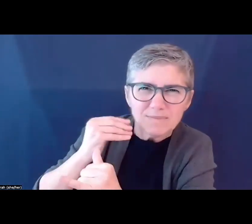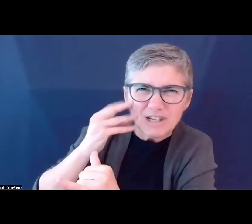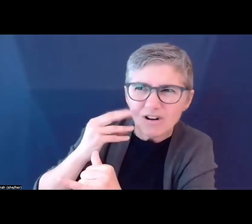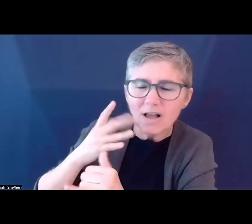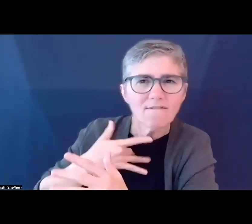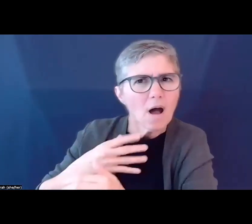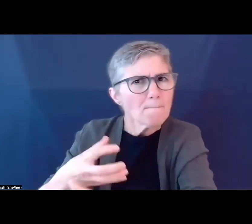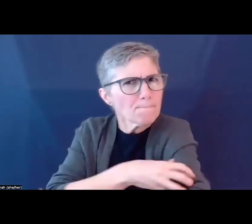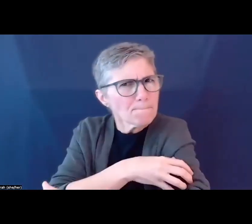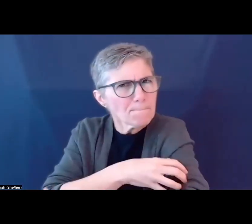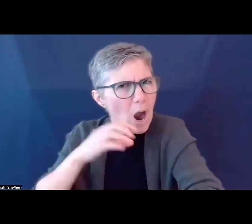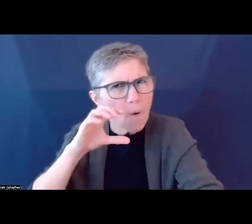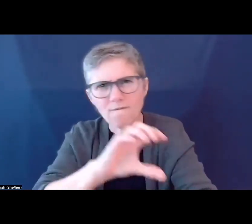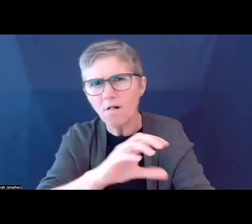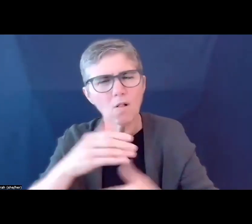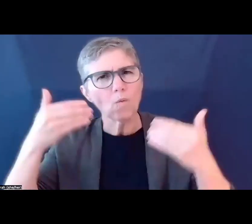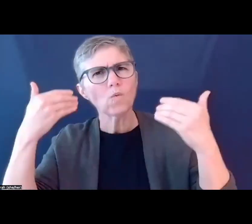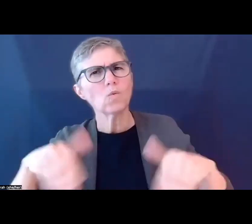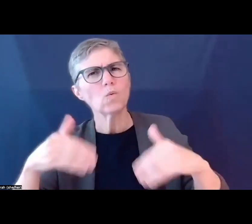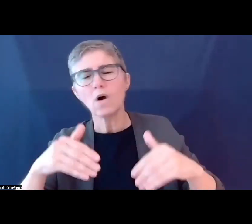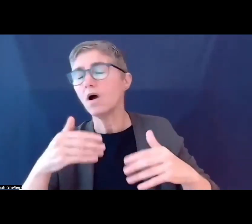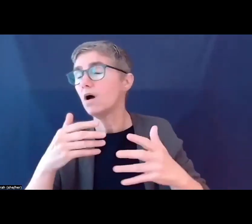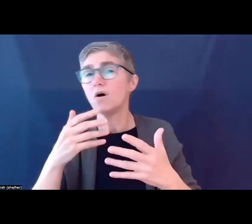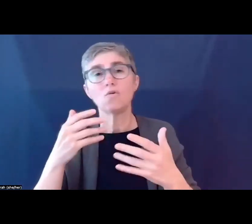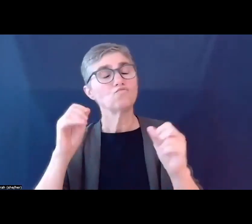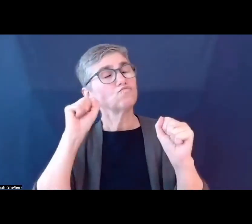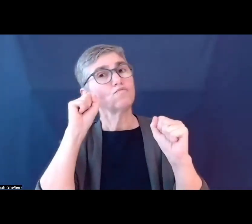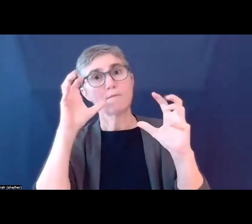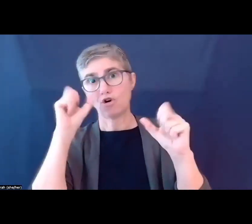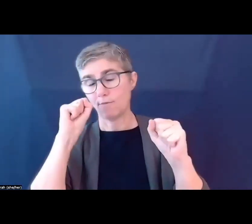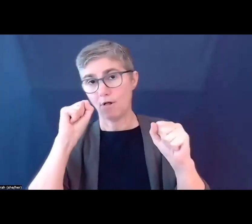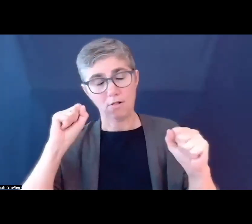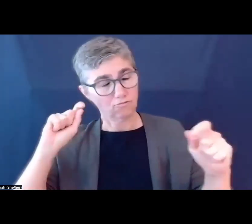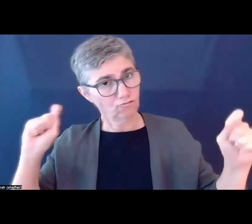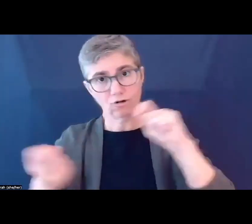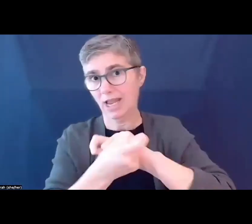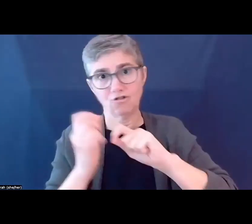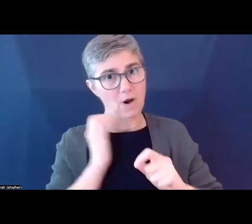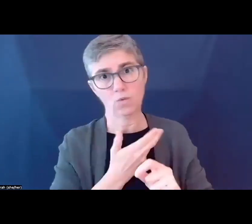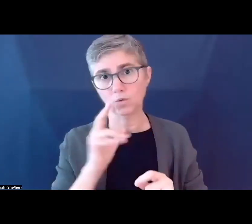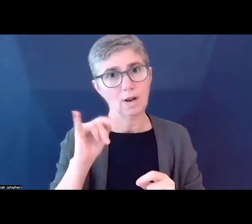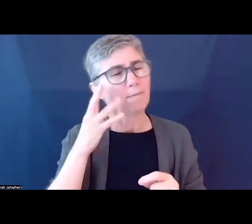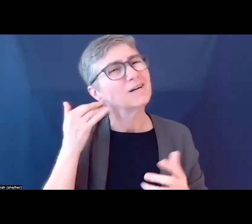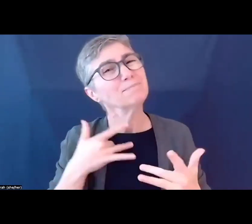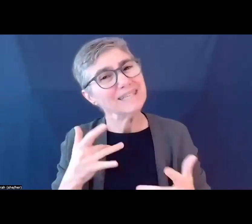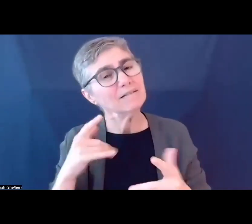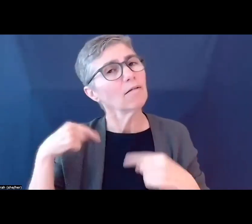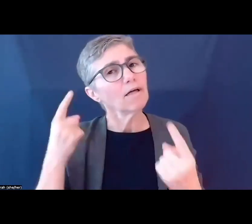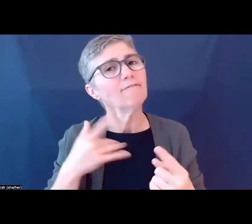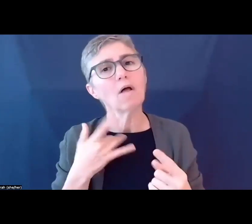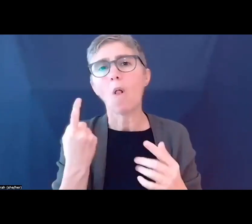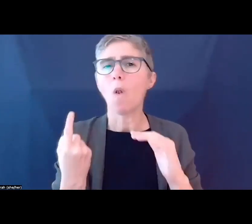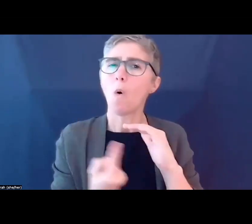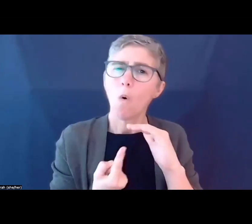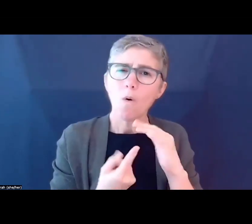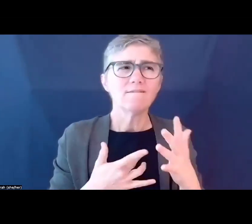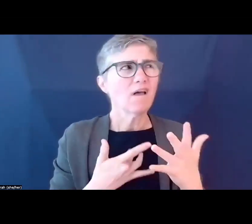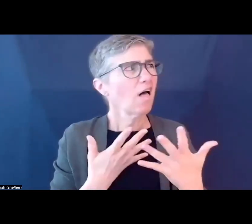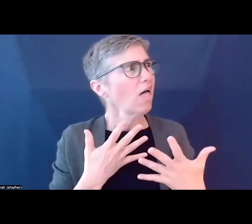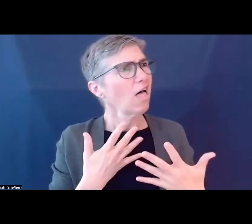a remarkable turnaround for us on our unit. Number two is the collaboration that